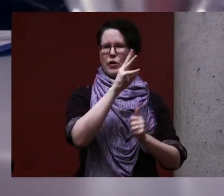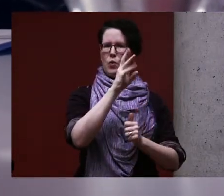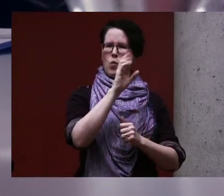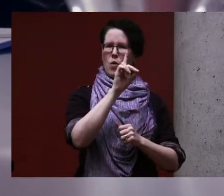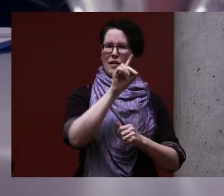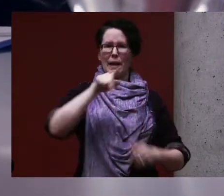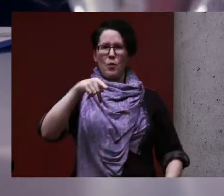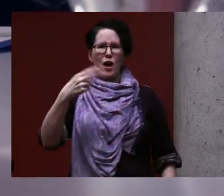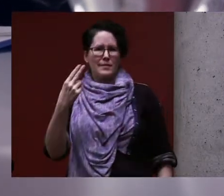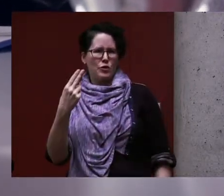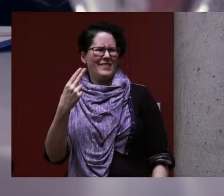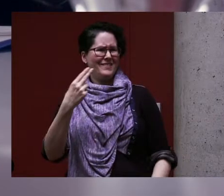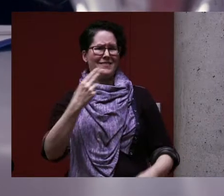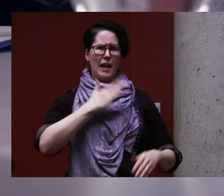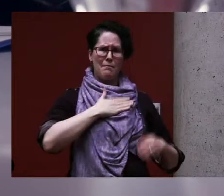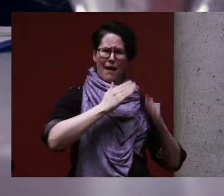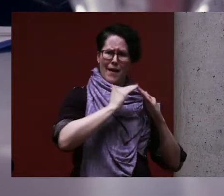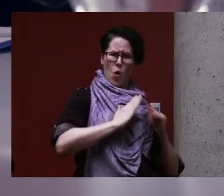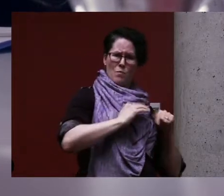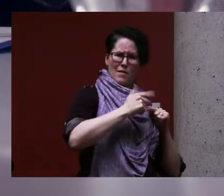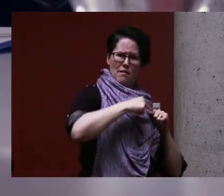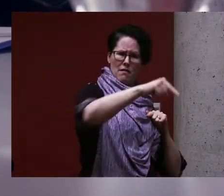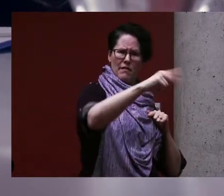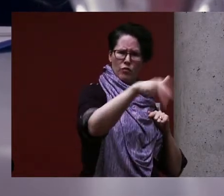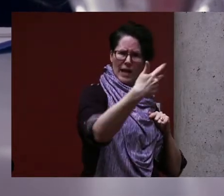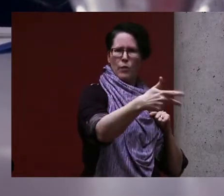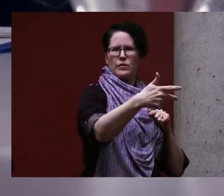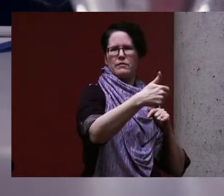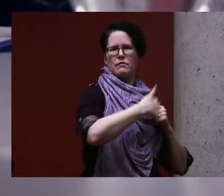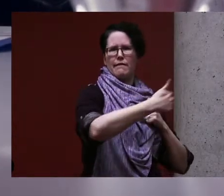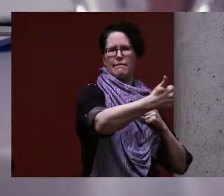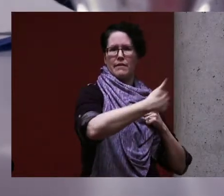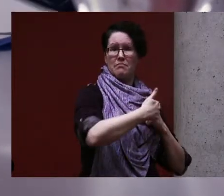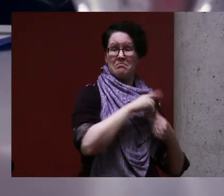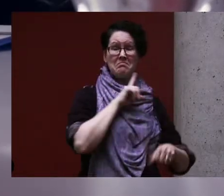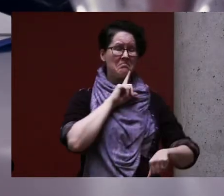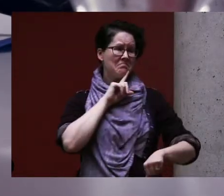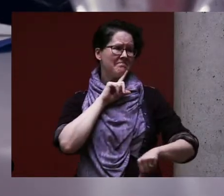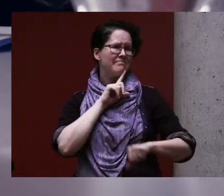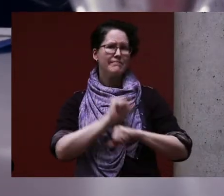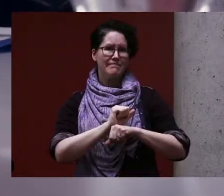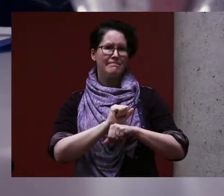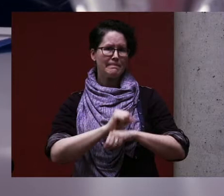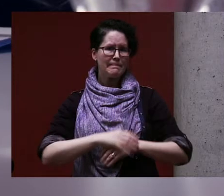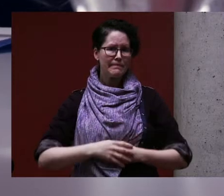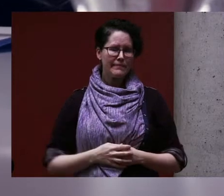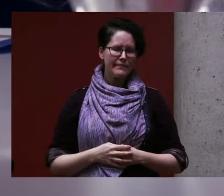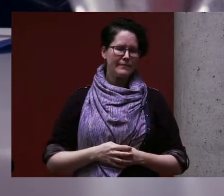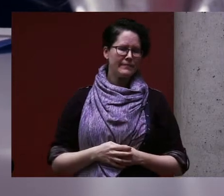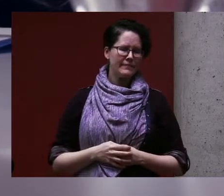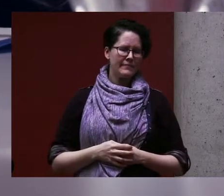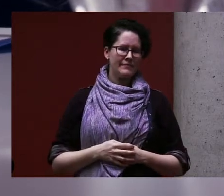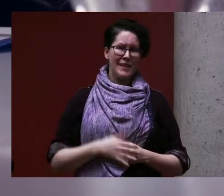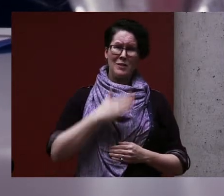3 hours from home. You heard me right. There was absolutely no way I was going